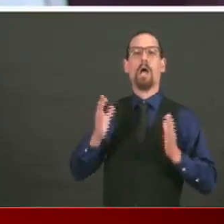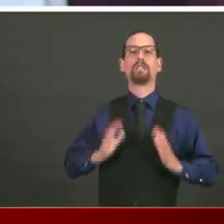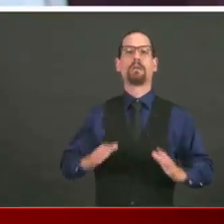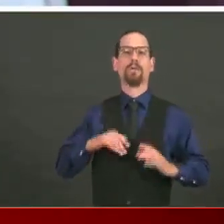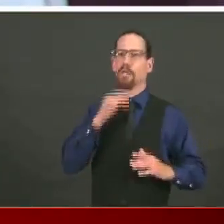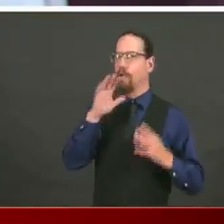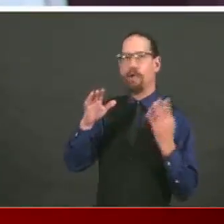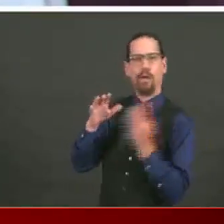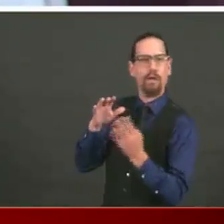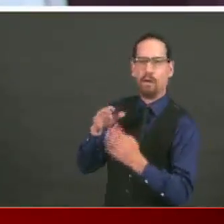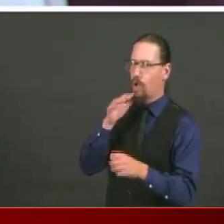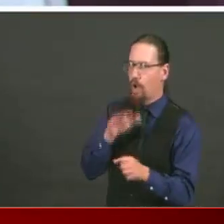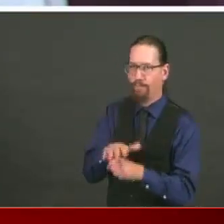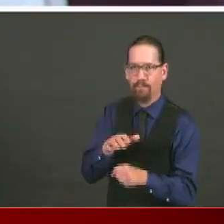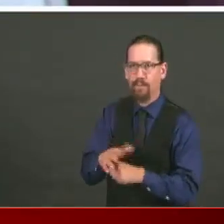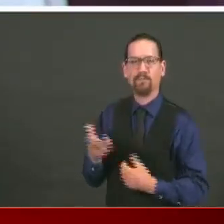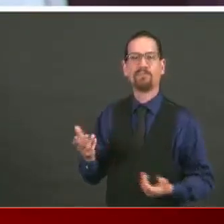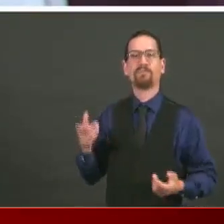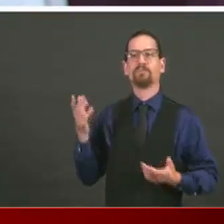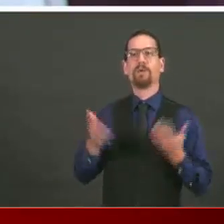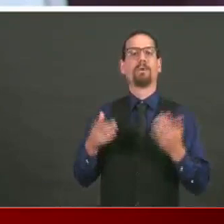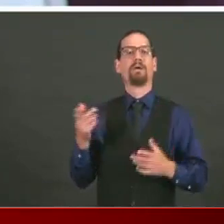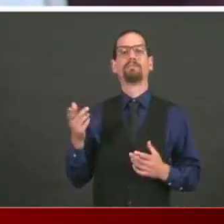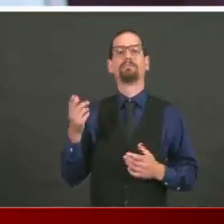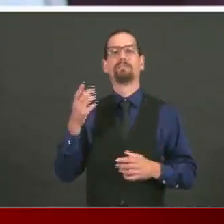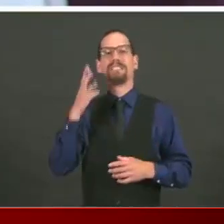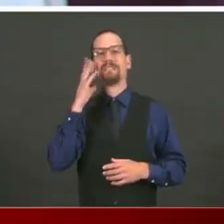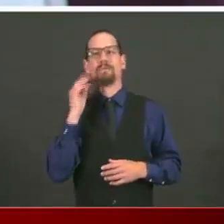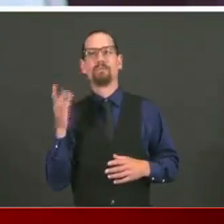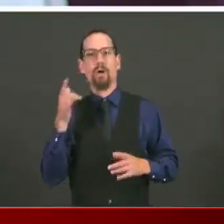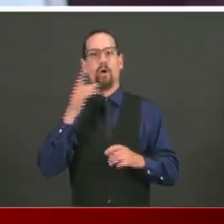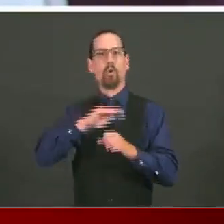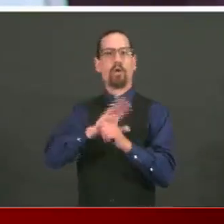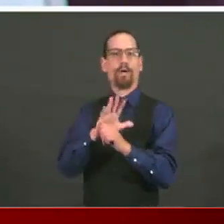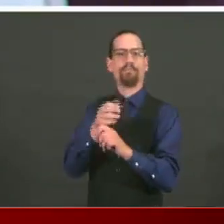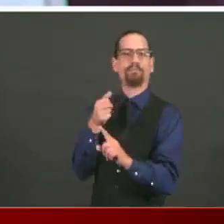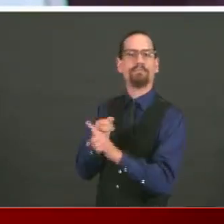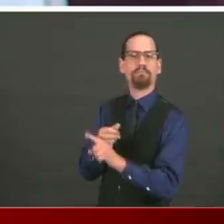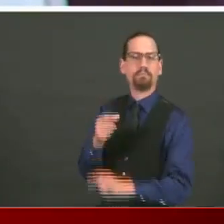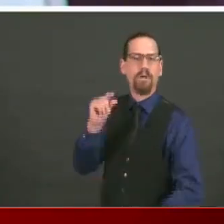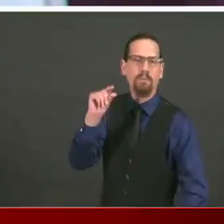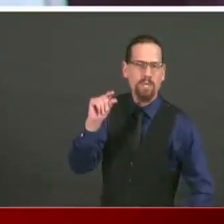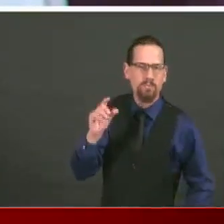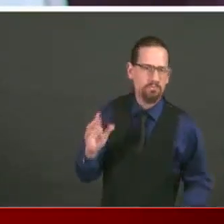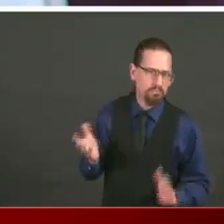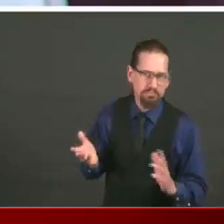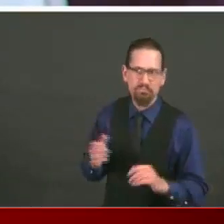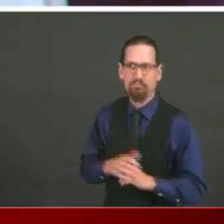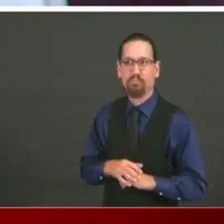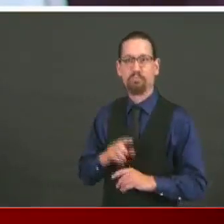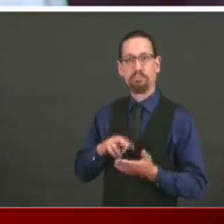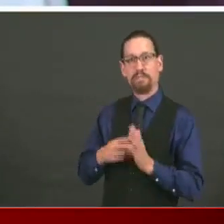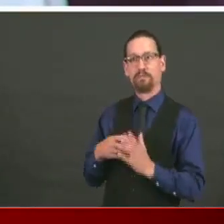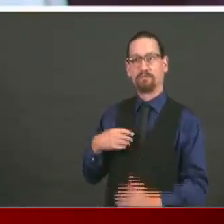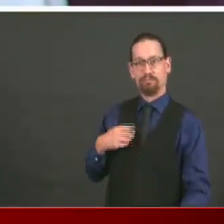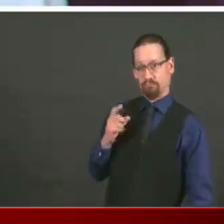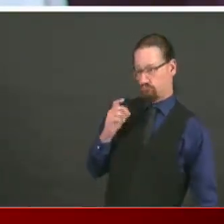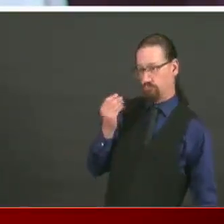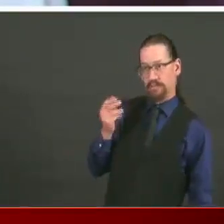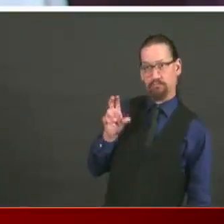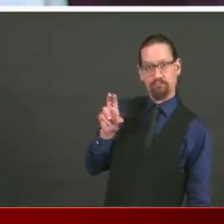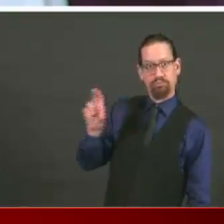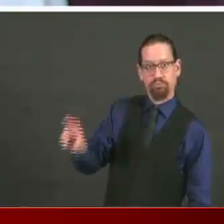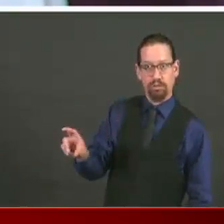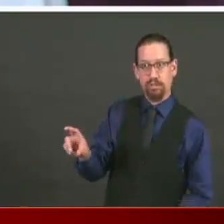COVID impacts. The federal government, in the funds to the states, requires that we demonstrate COVID impacts in order